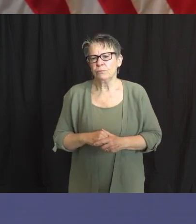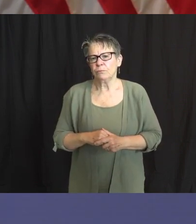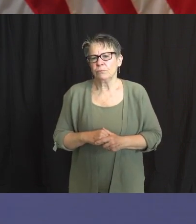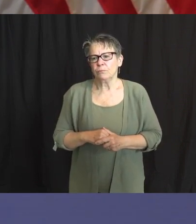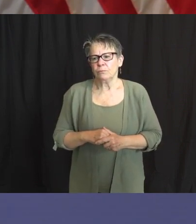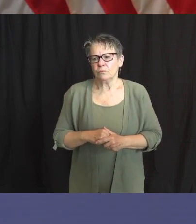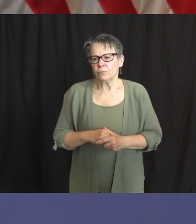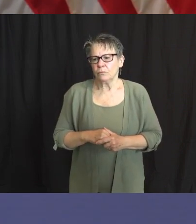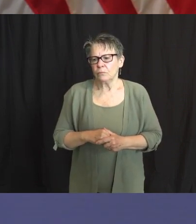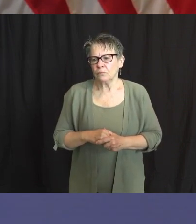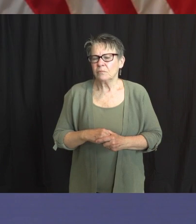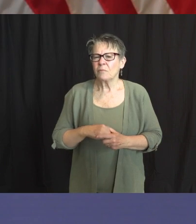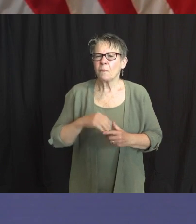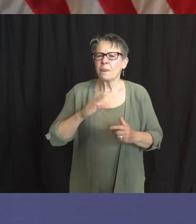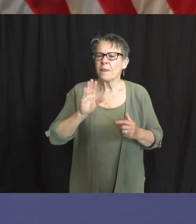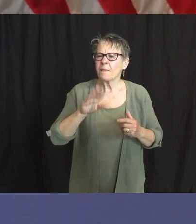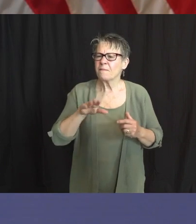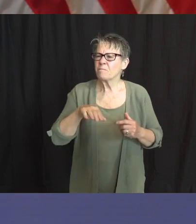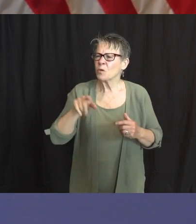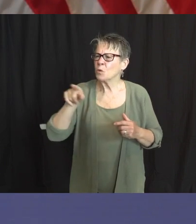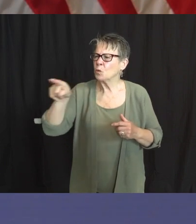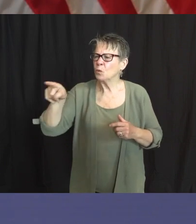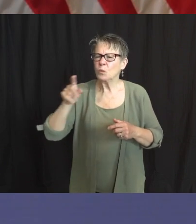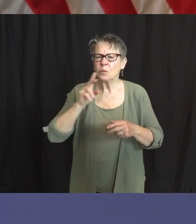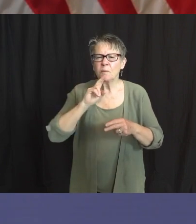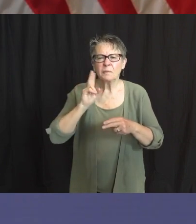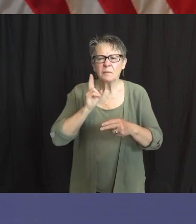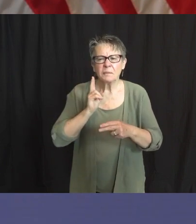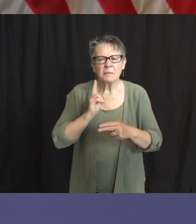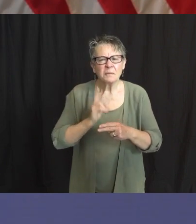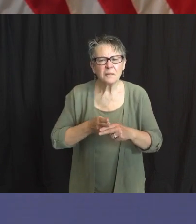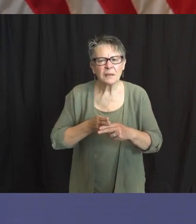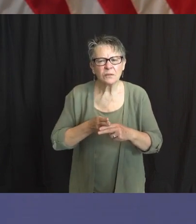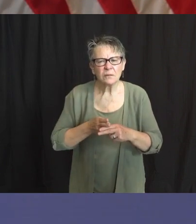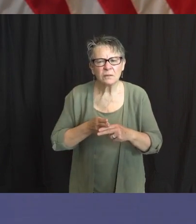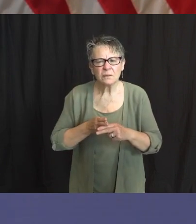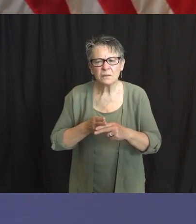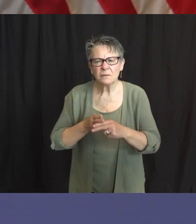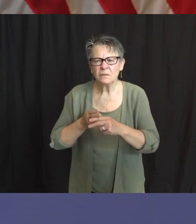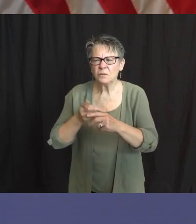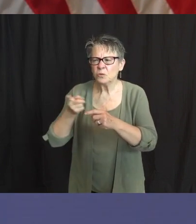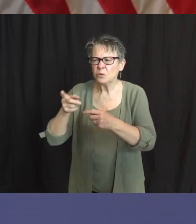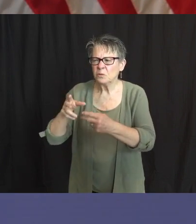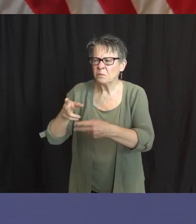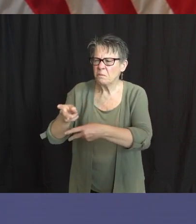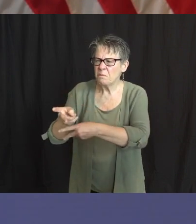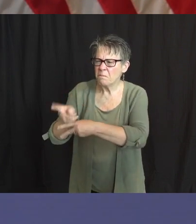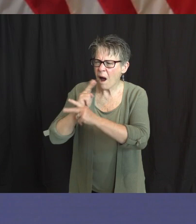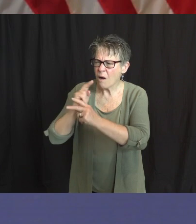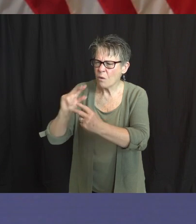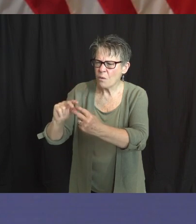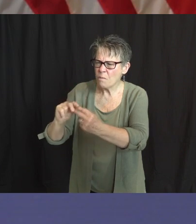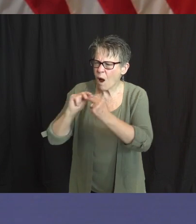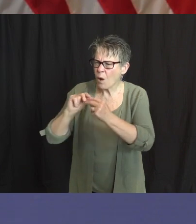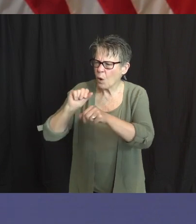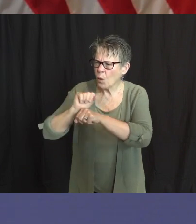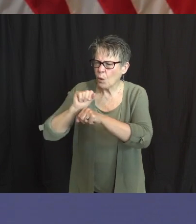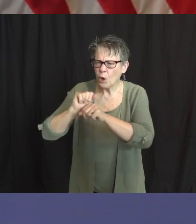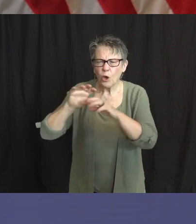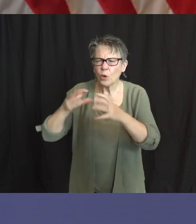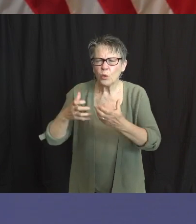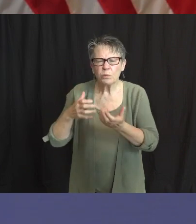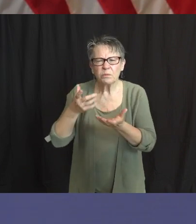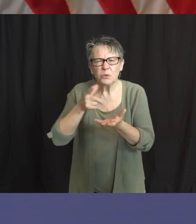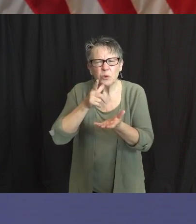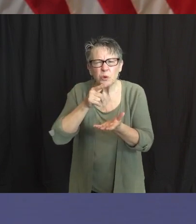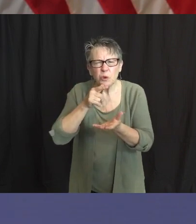your borrowing working group. Who's on it? How often does it meet? And how were they chosen? Sorry, I apologize. The